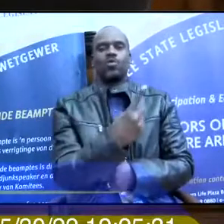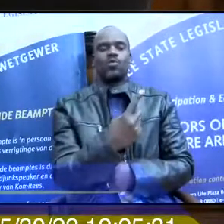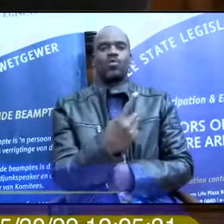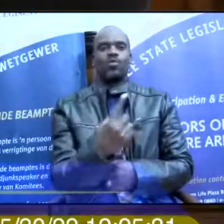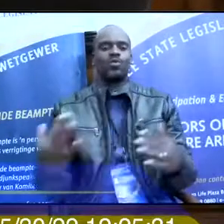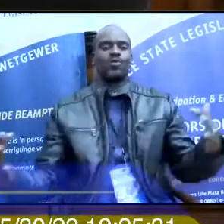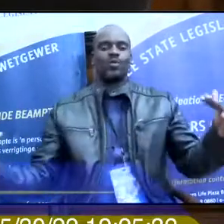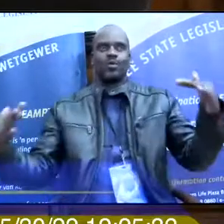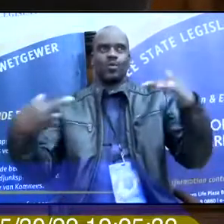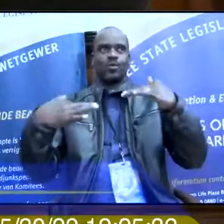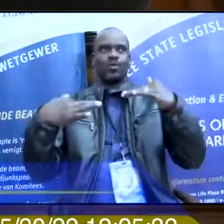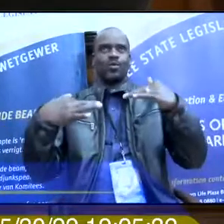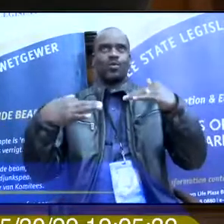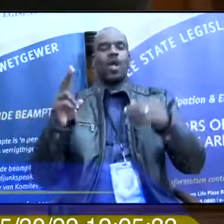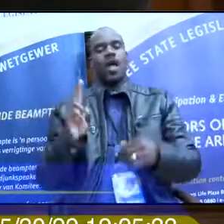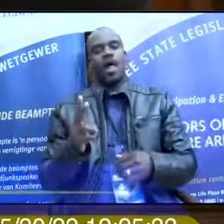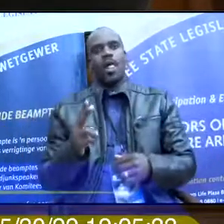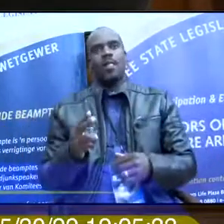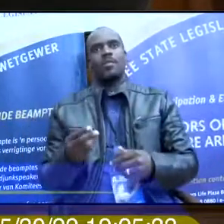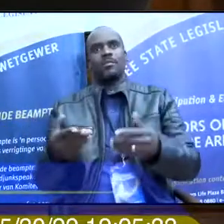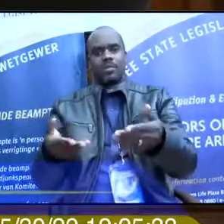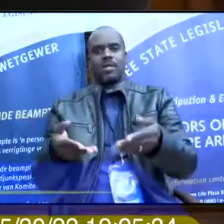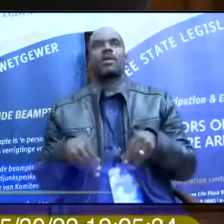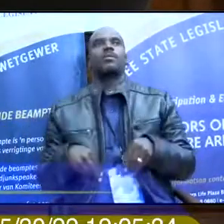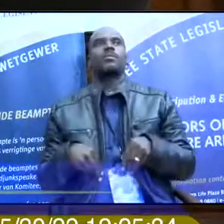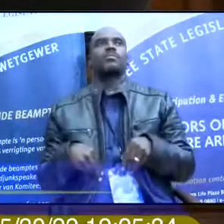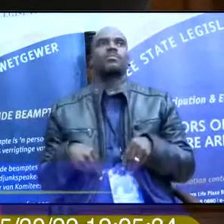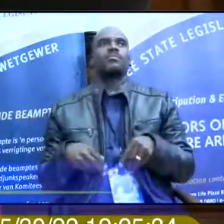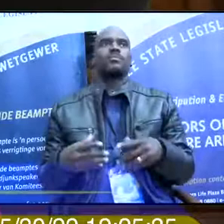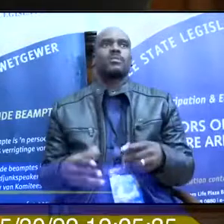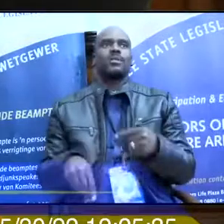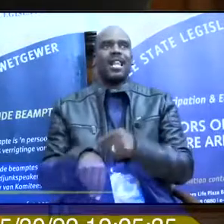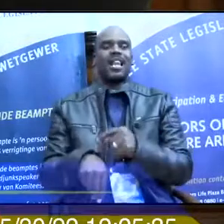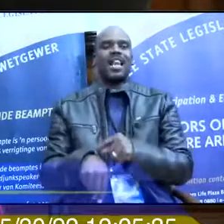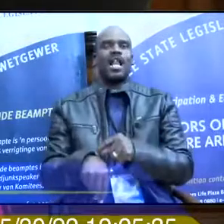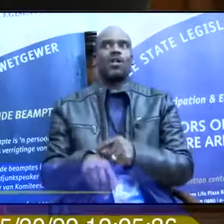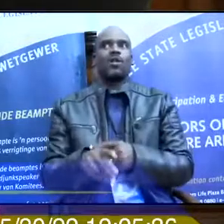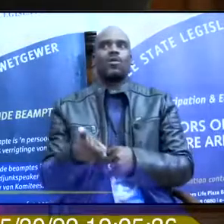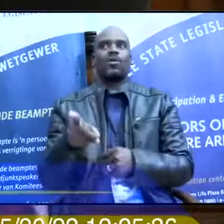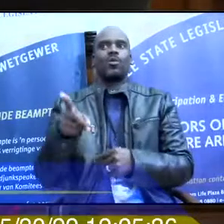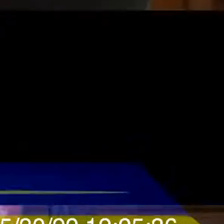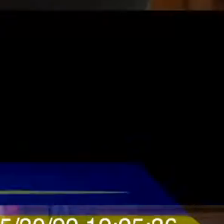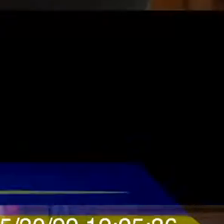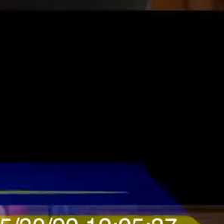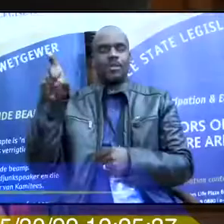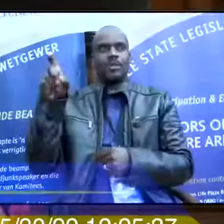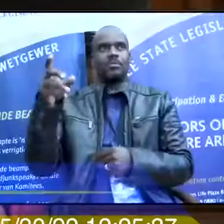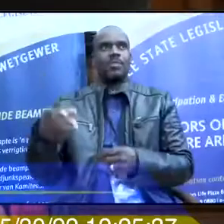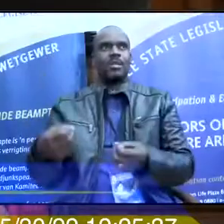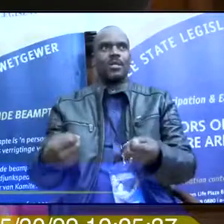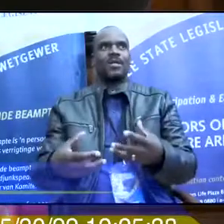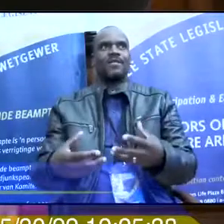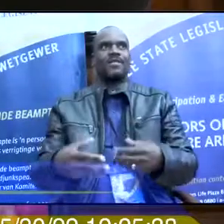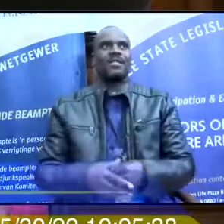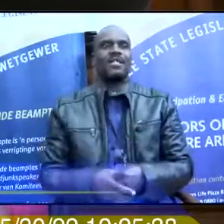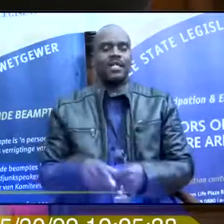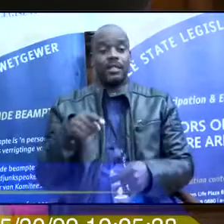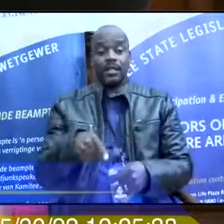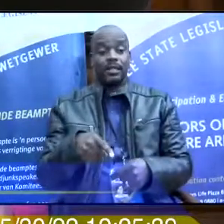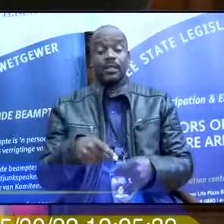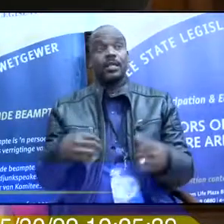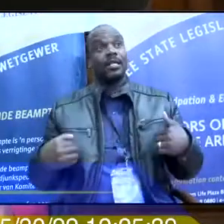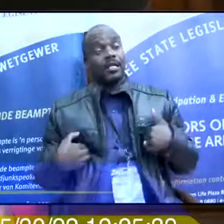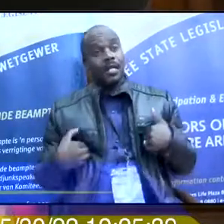welcomed the opportunity uh madam speaker that we would this is the beginning of a